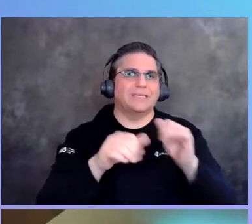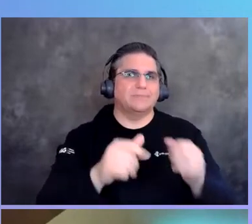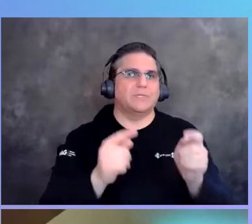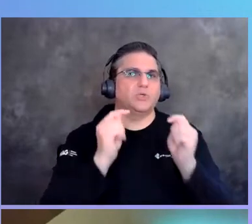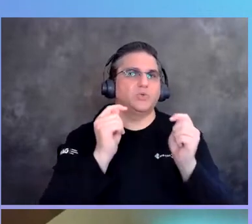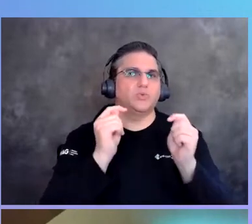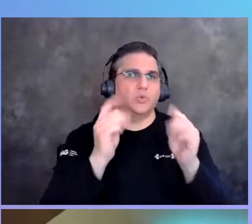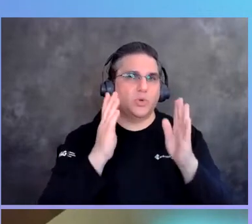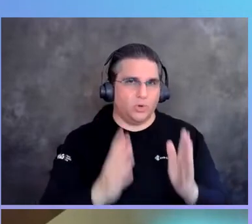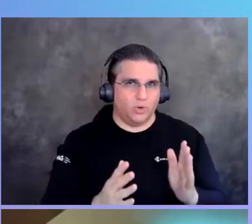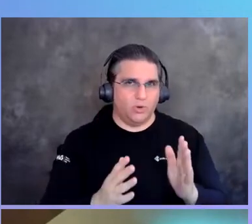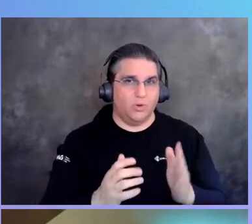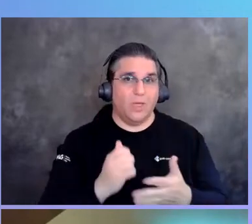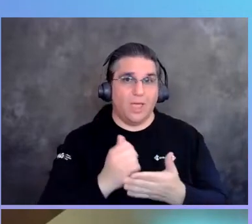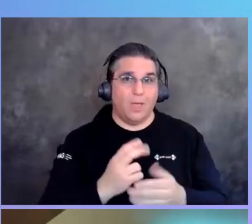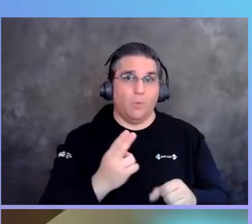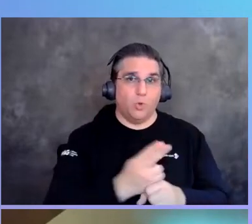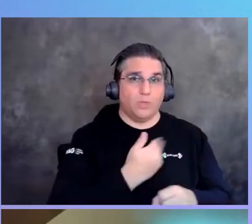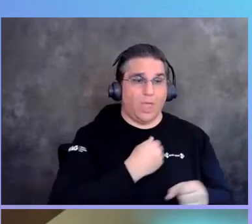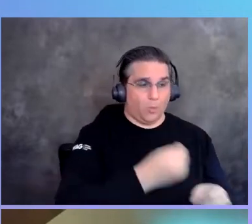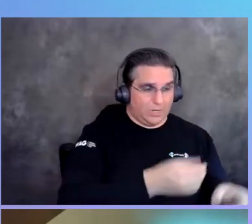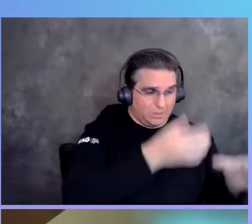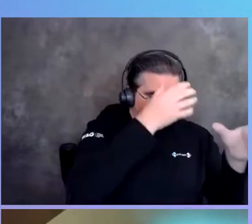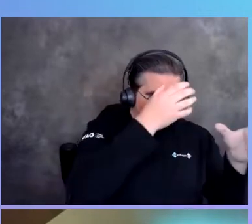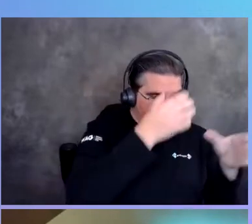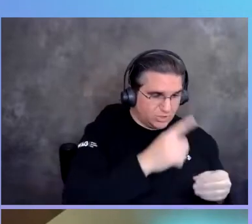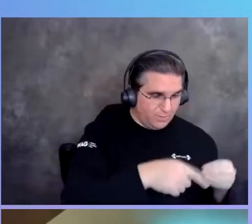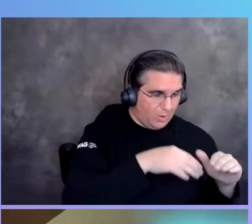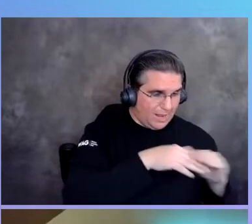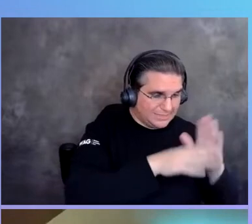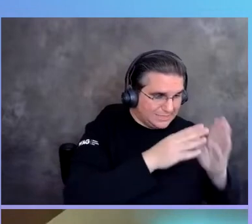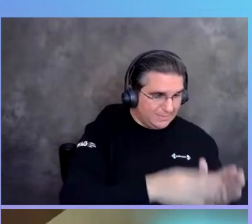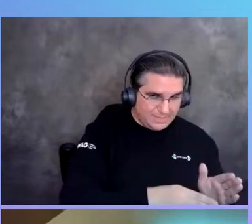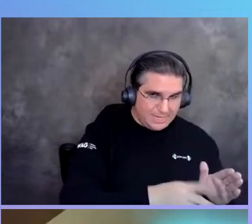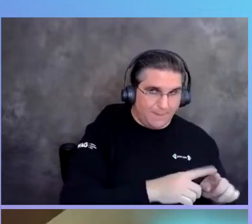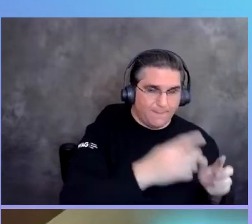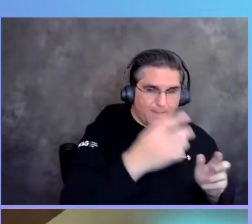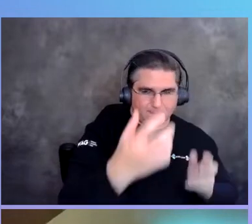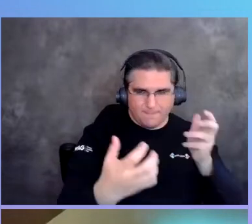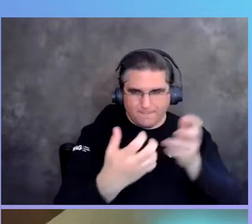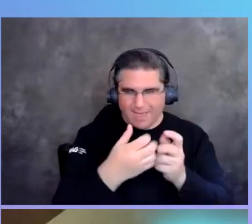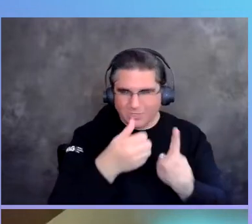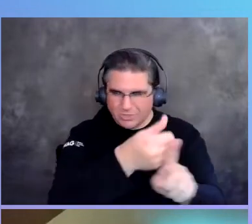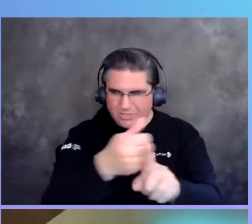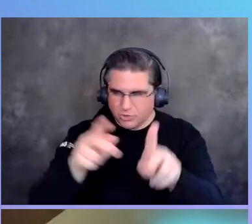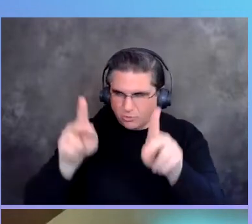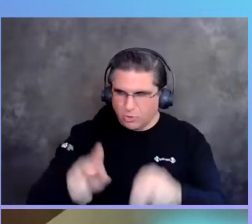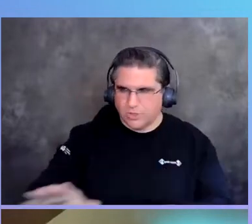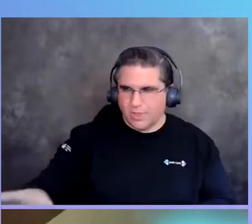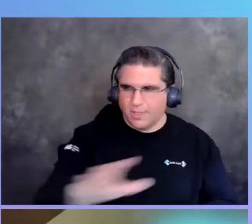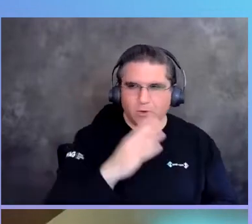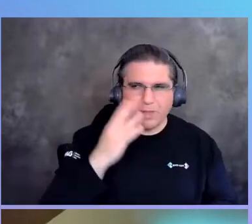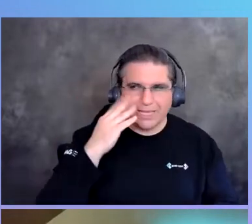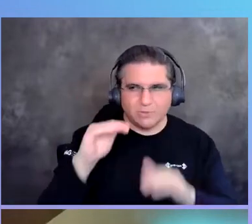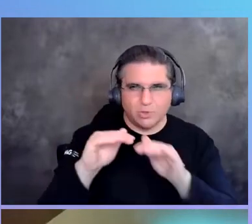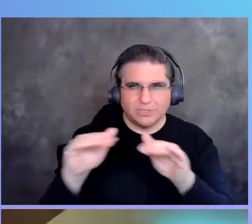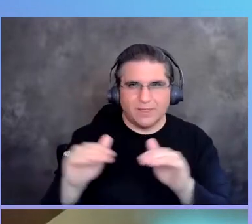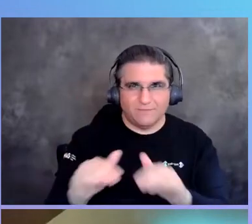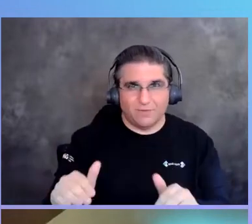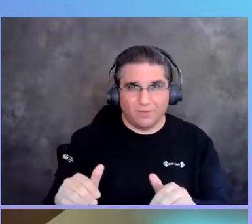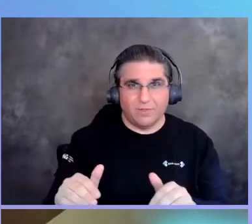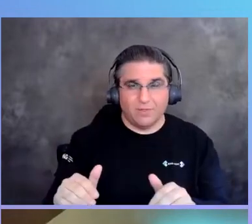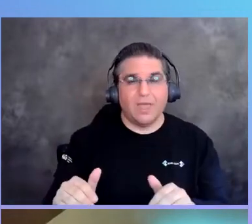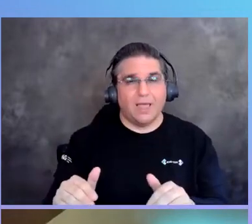of knowledge about accessibility to both the user's individual level and can adapt to particular situations that a user may be